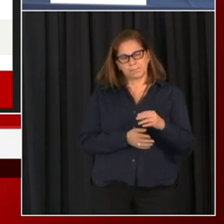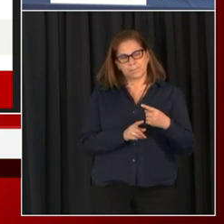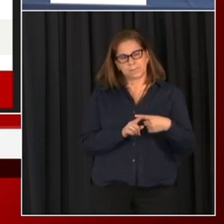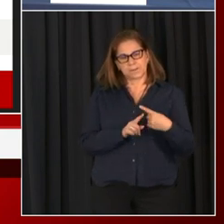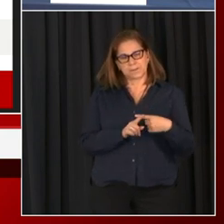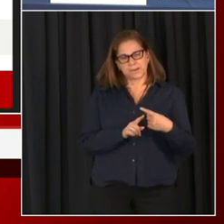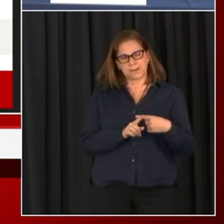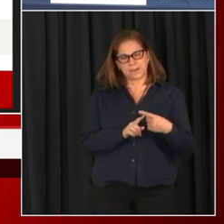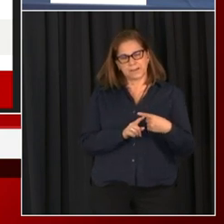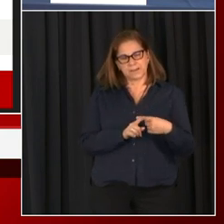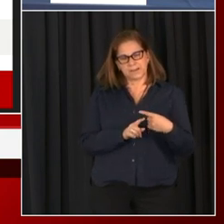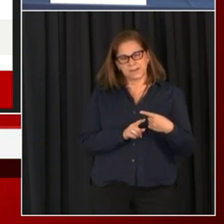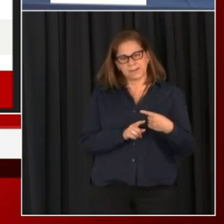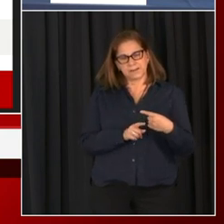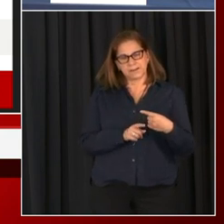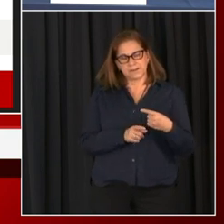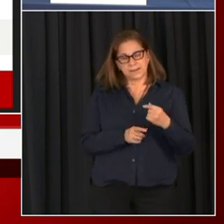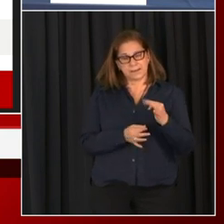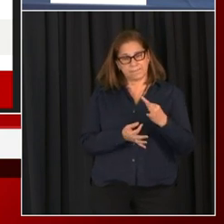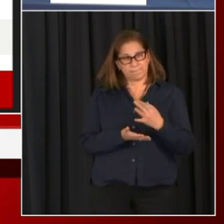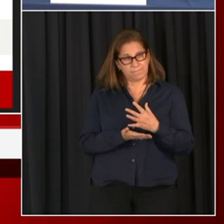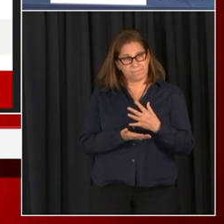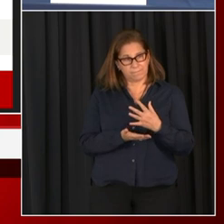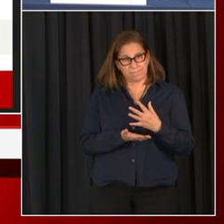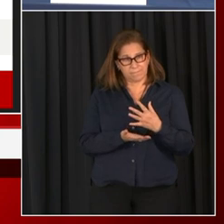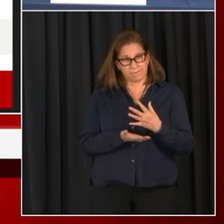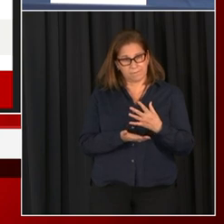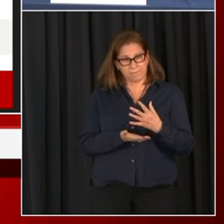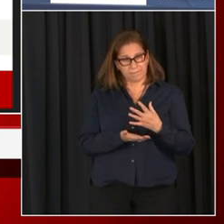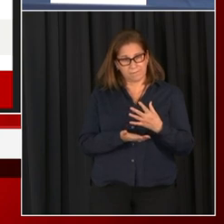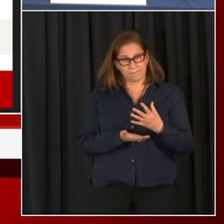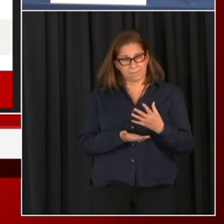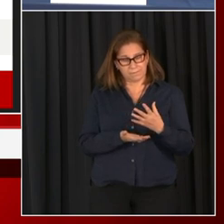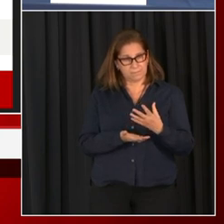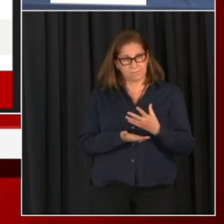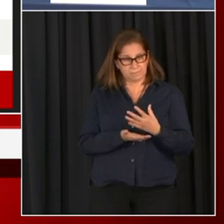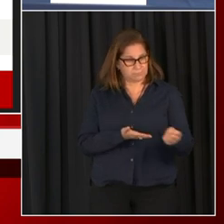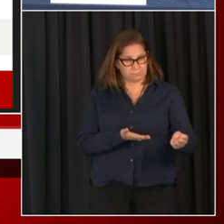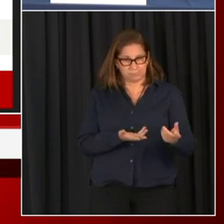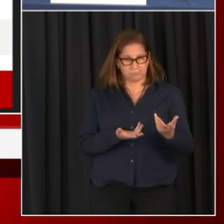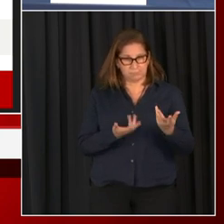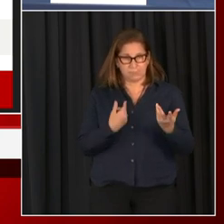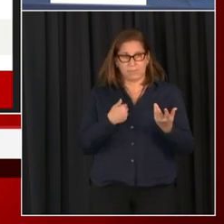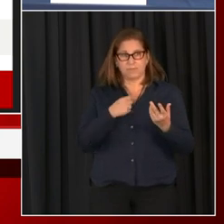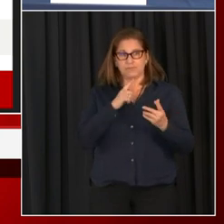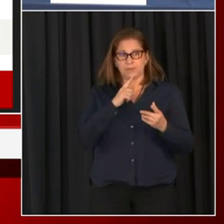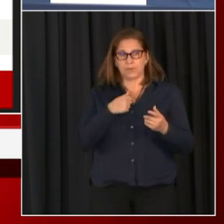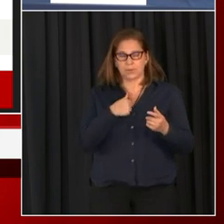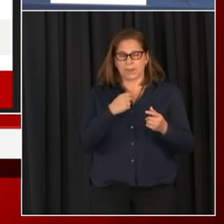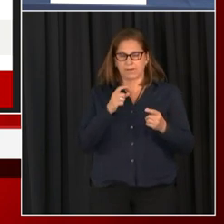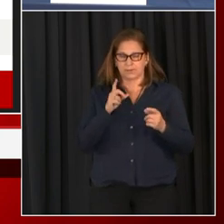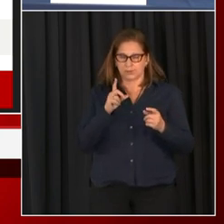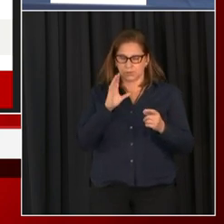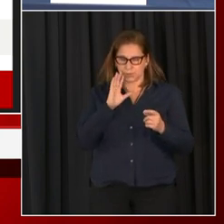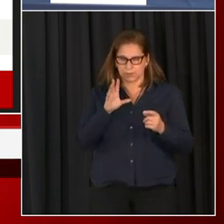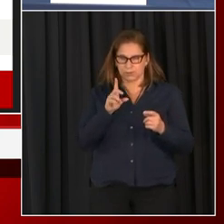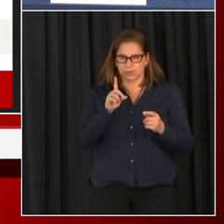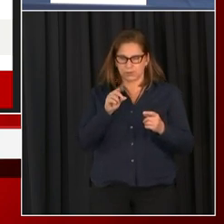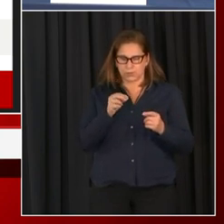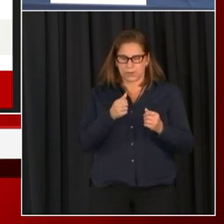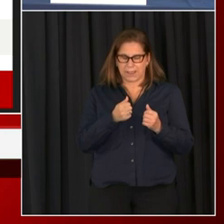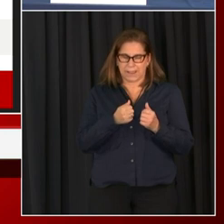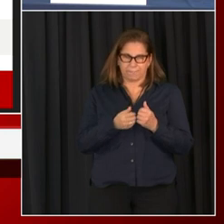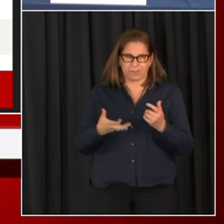away. So we've done everything we can do, but we don't print money. And if